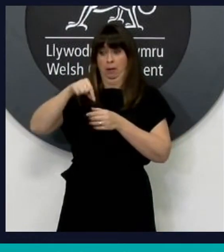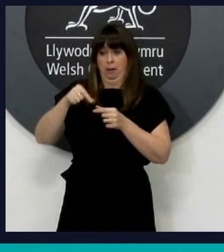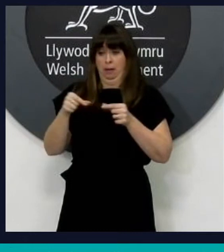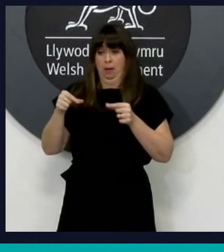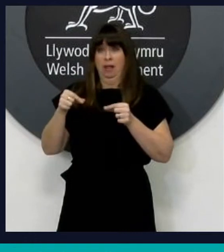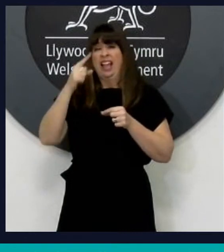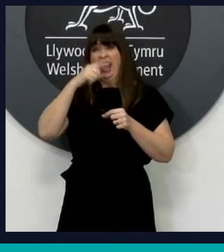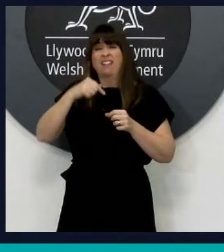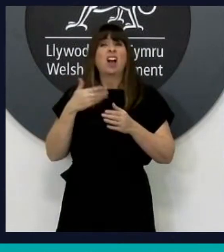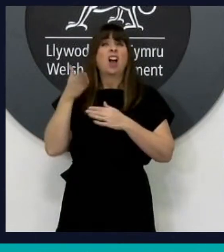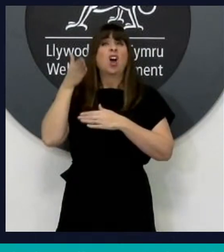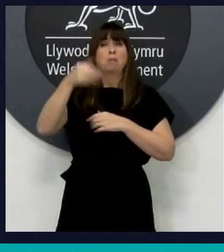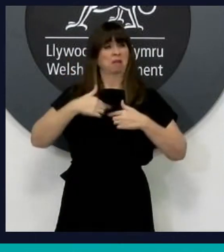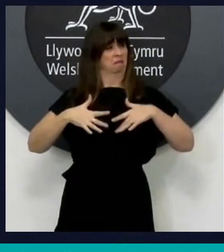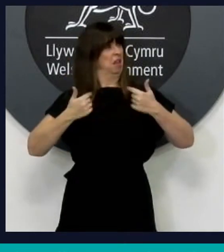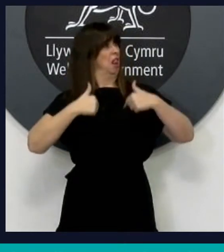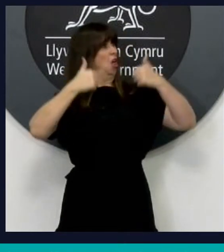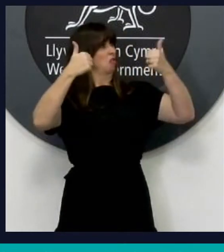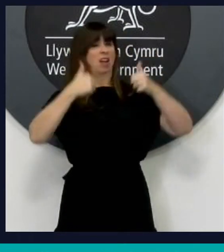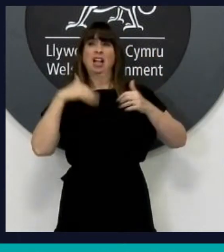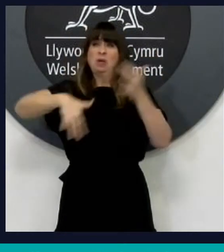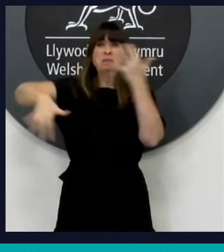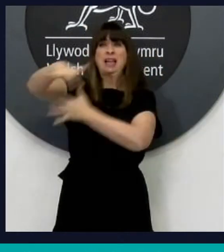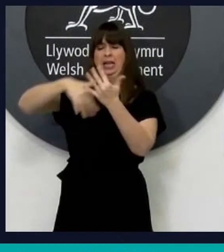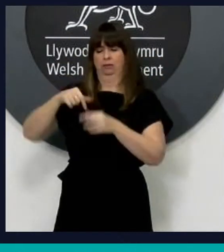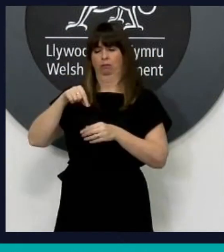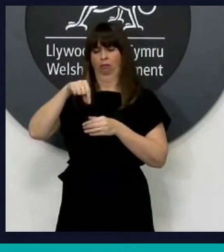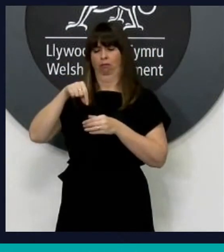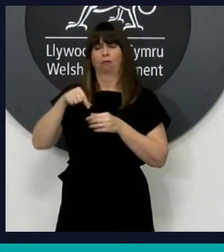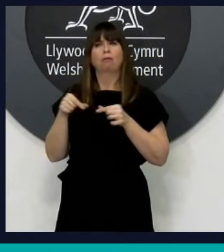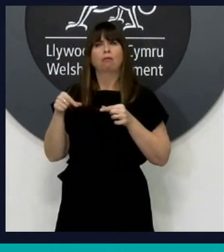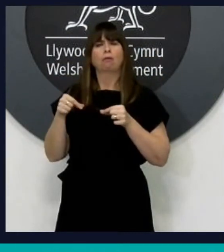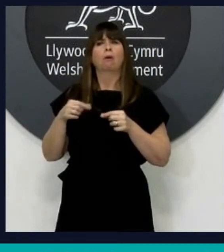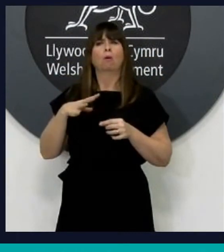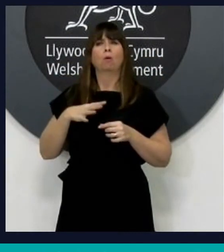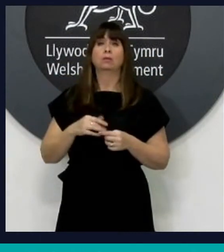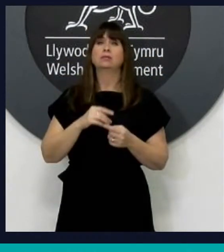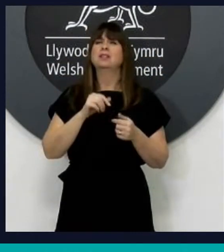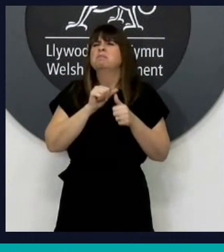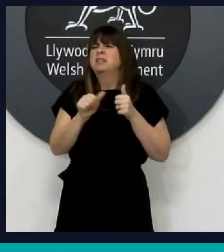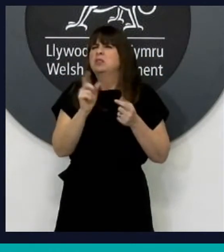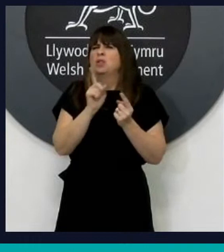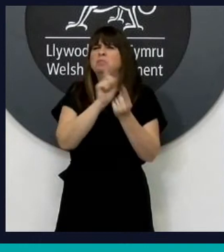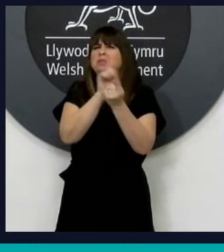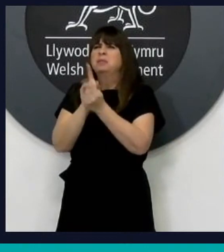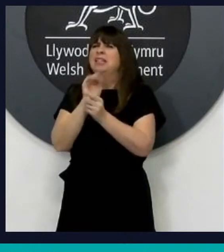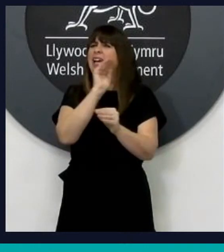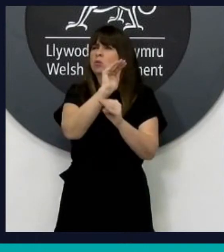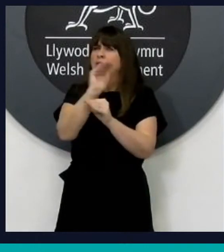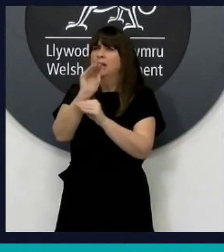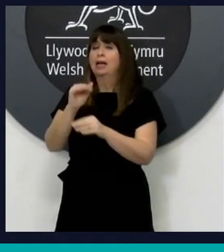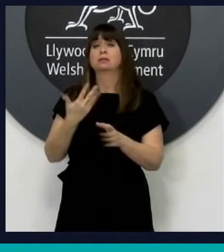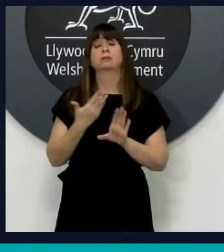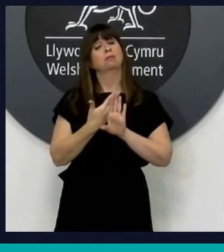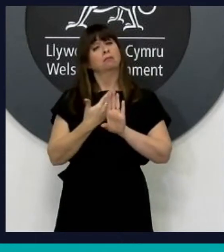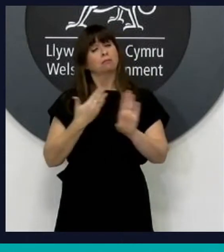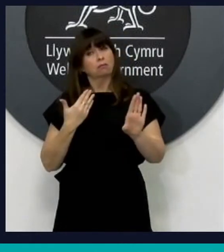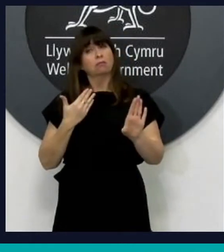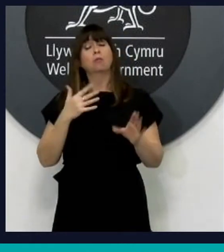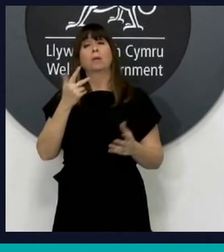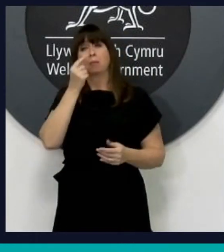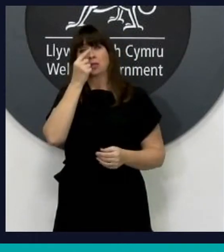we're going out to busy places, meeting people outdoors if possible, keeping our distance when we can, washing our